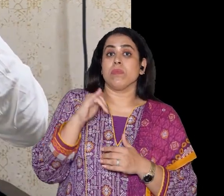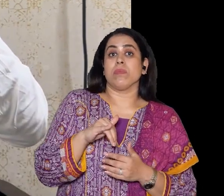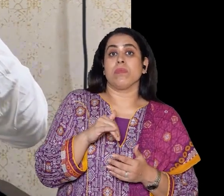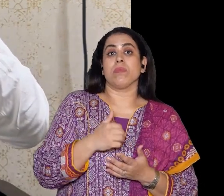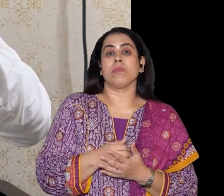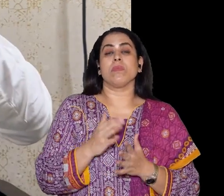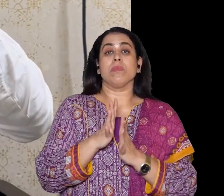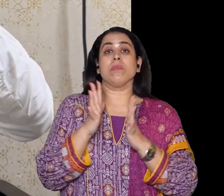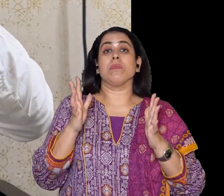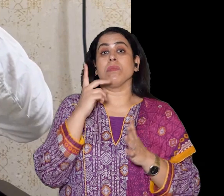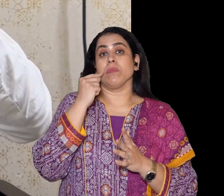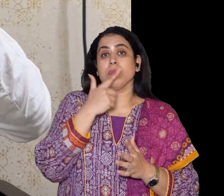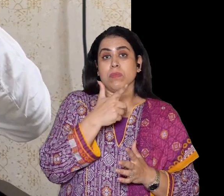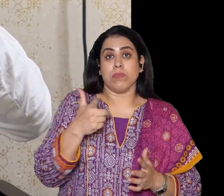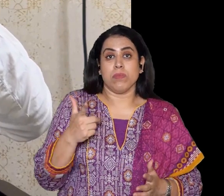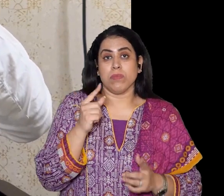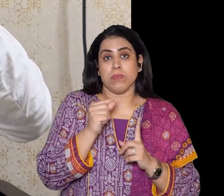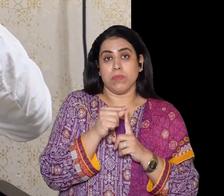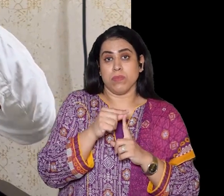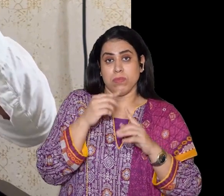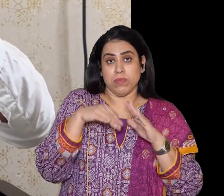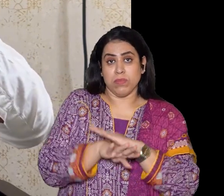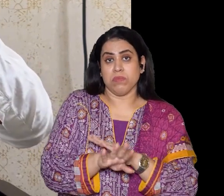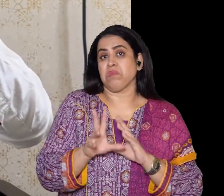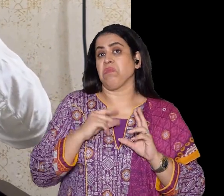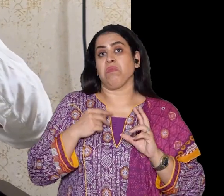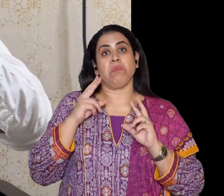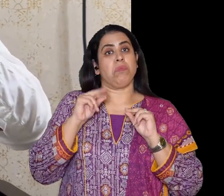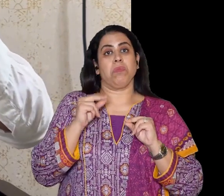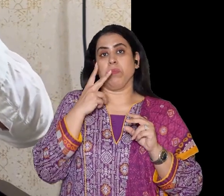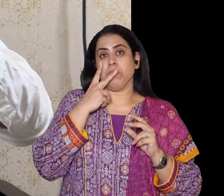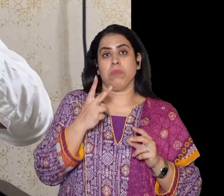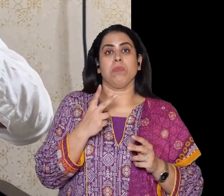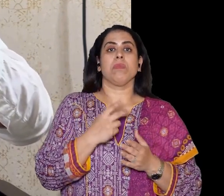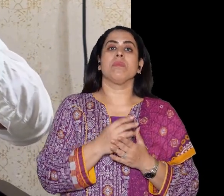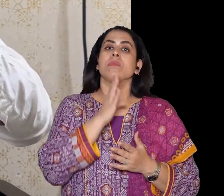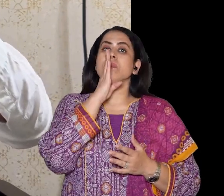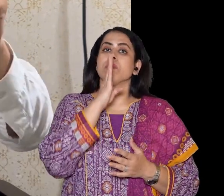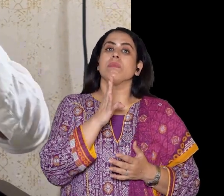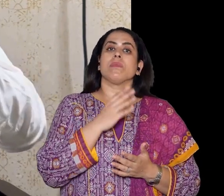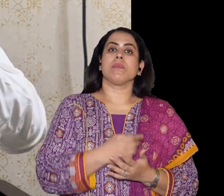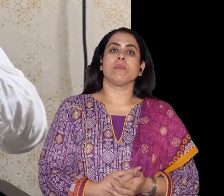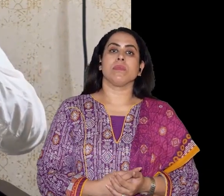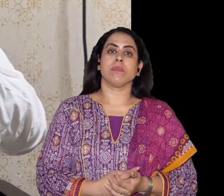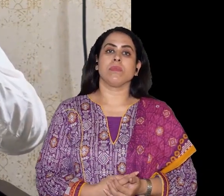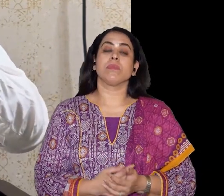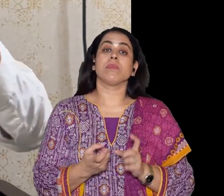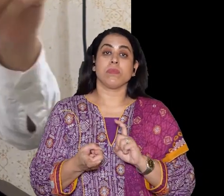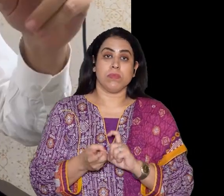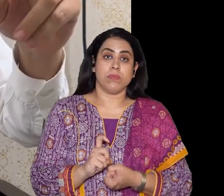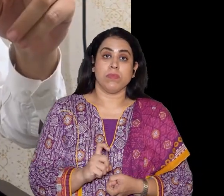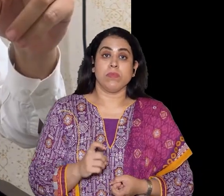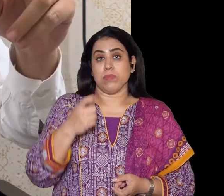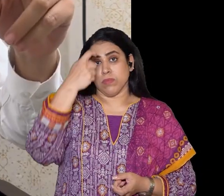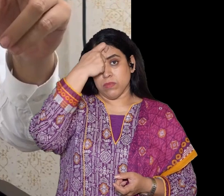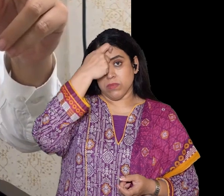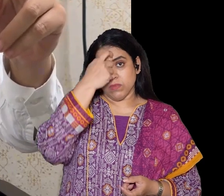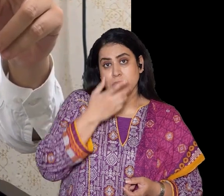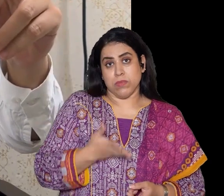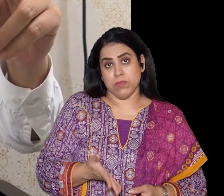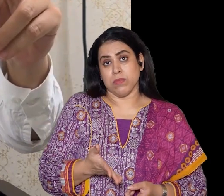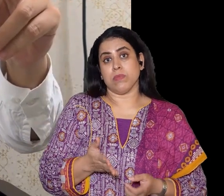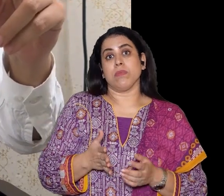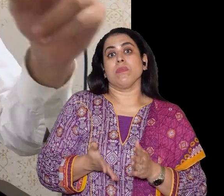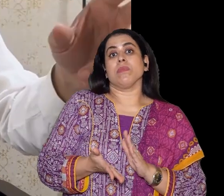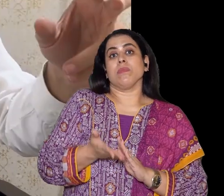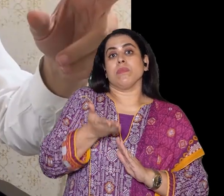it comes to such a large population of diabetes, obviously we are not looking at just the diabetes. but the